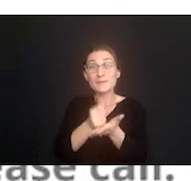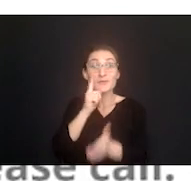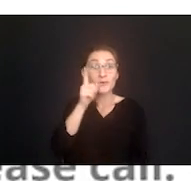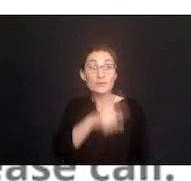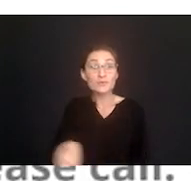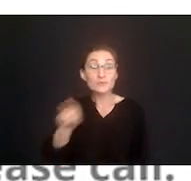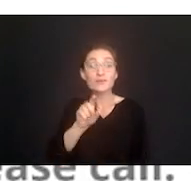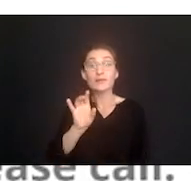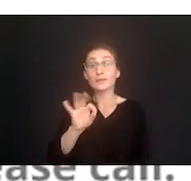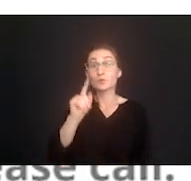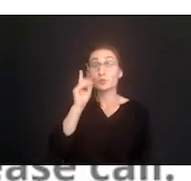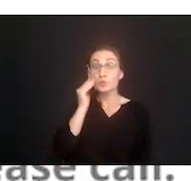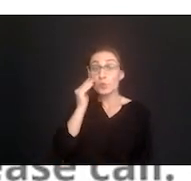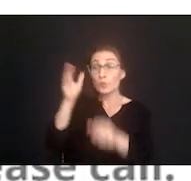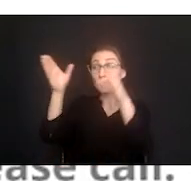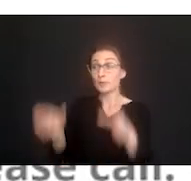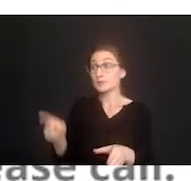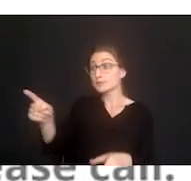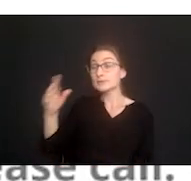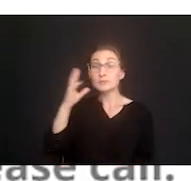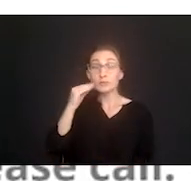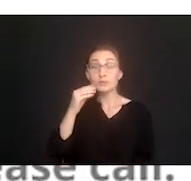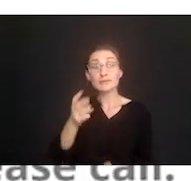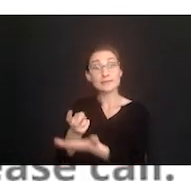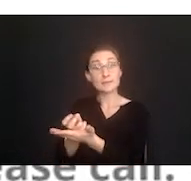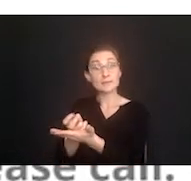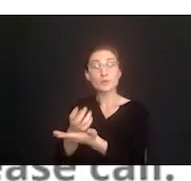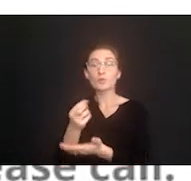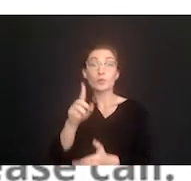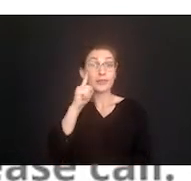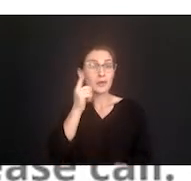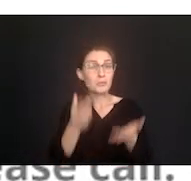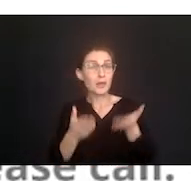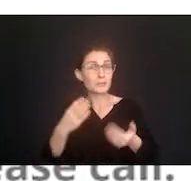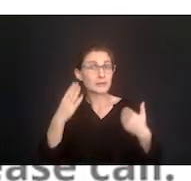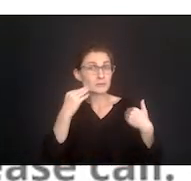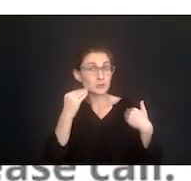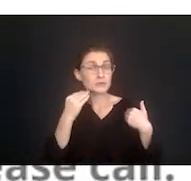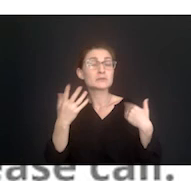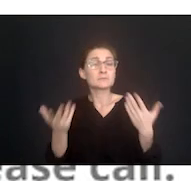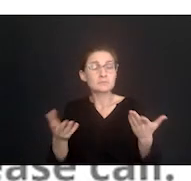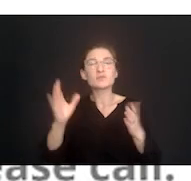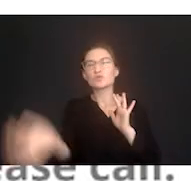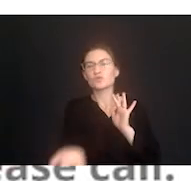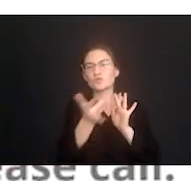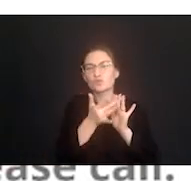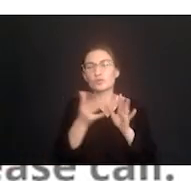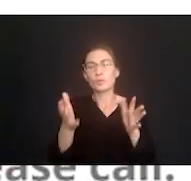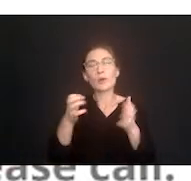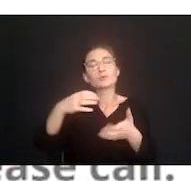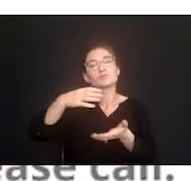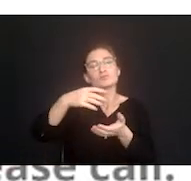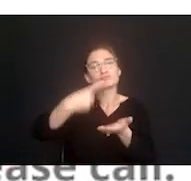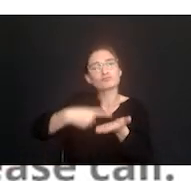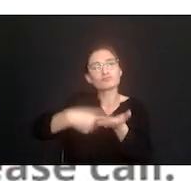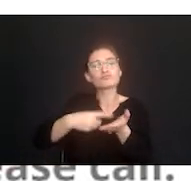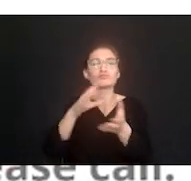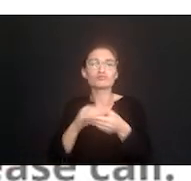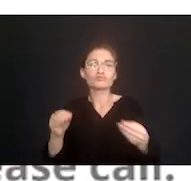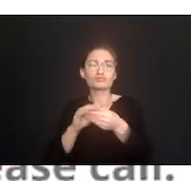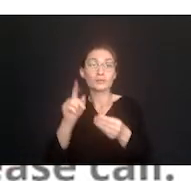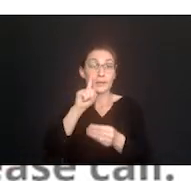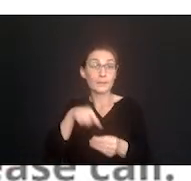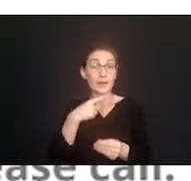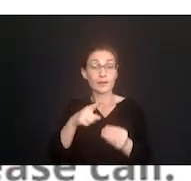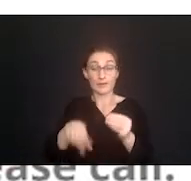for you. If you know anyone who has epilepsy or suspect that they do, please do reach out to us. We would love to be able to talk more about it. Or if you